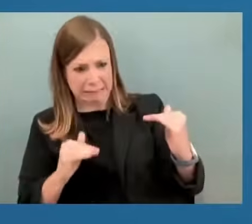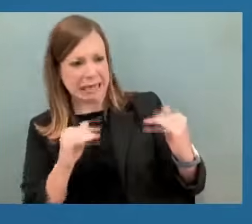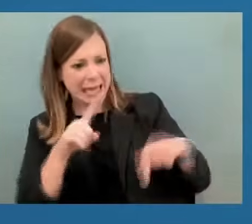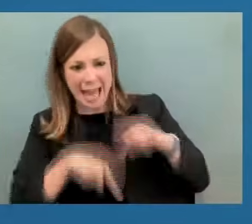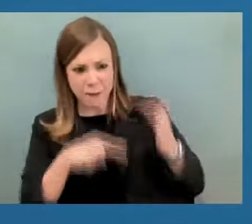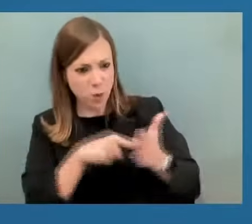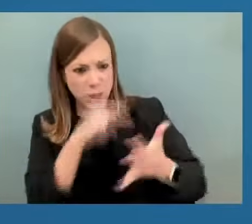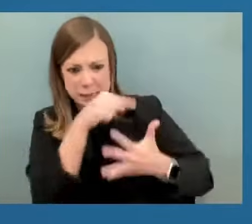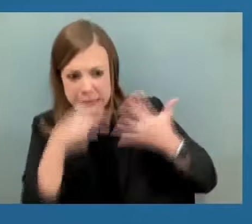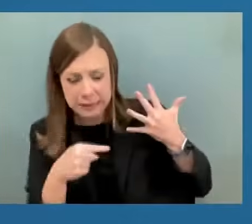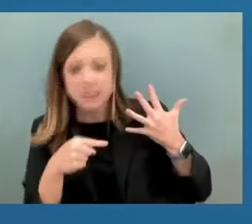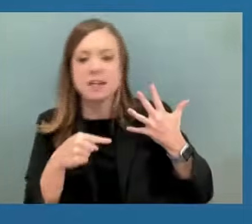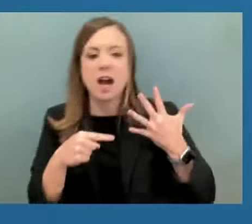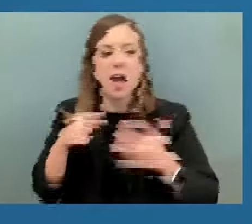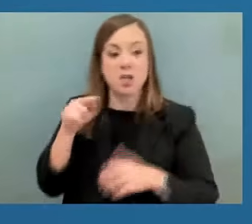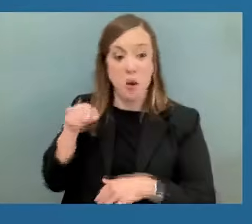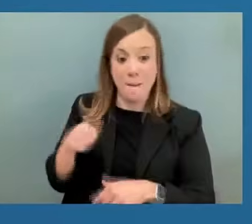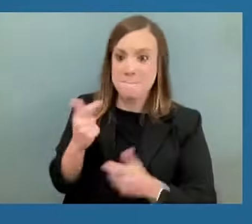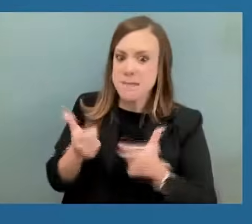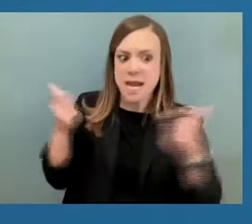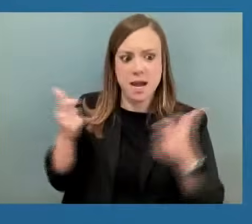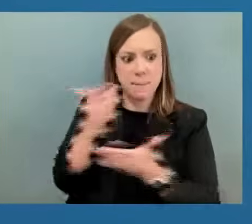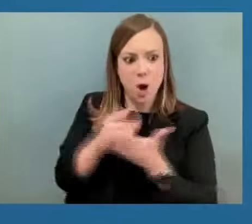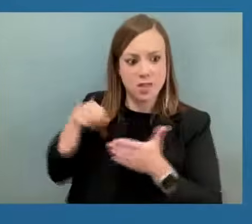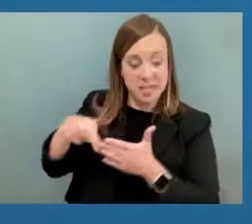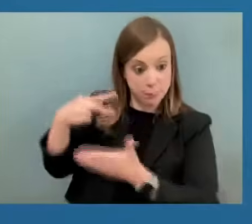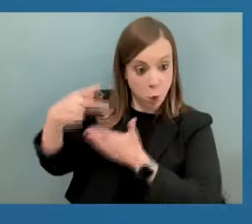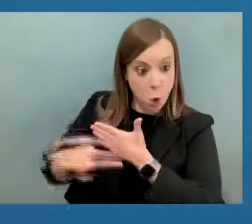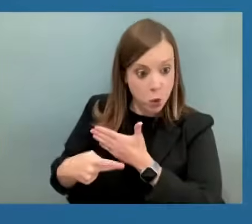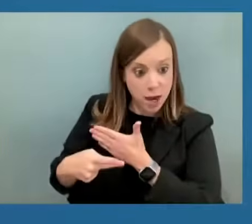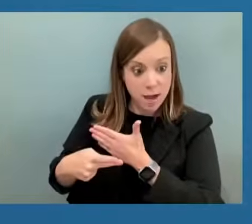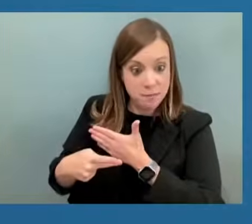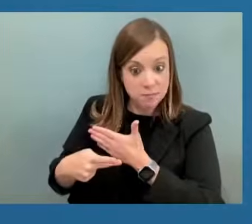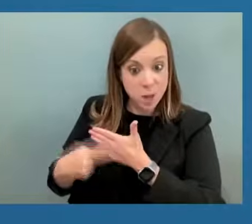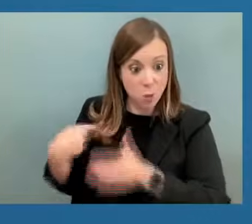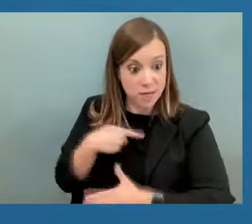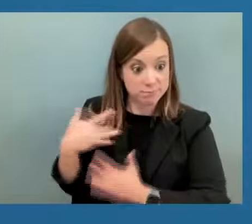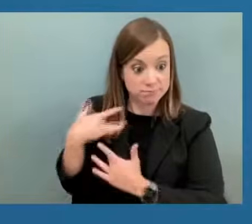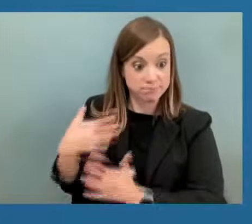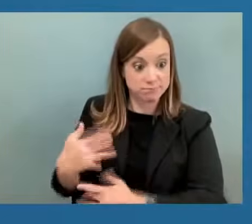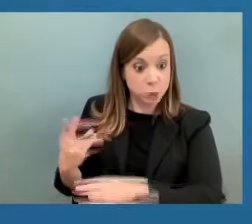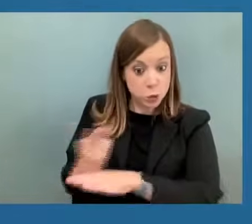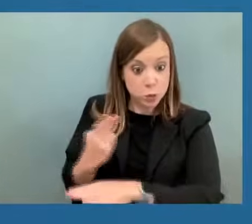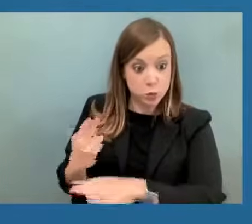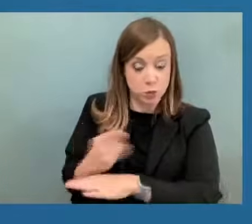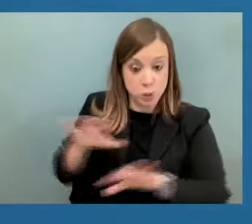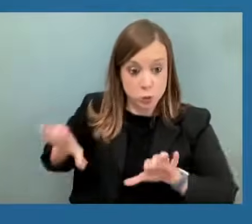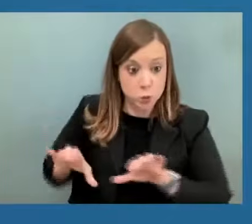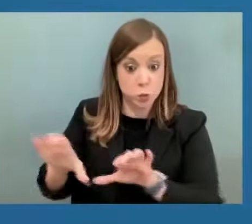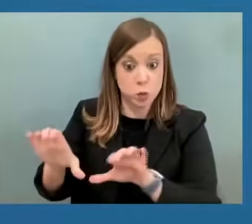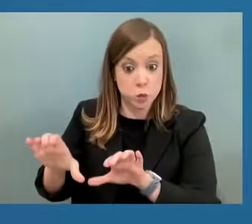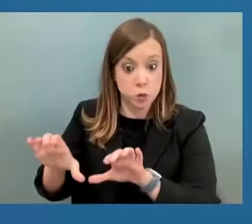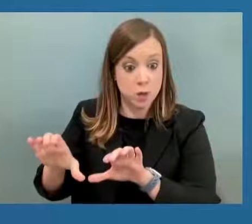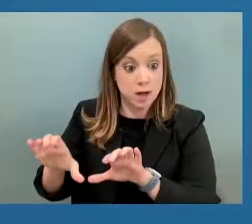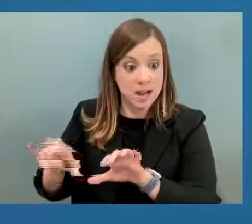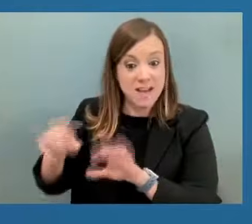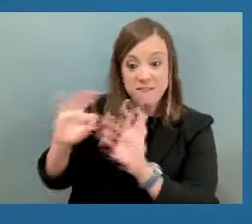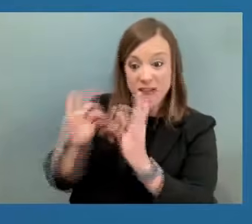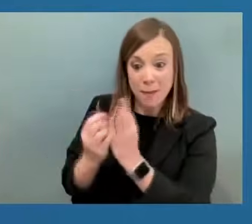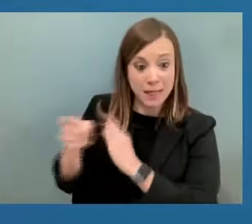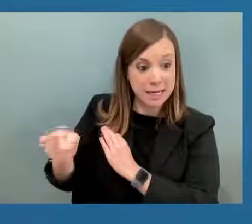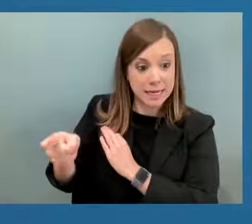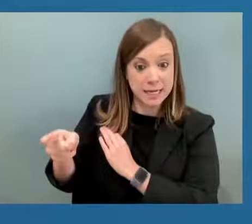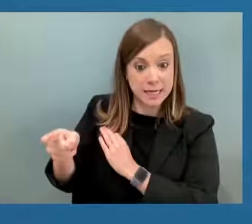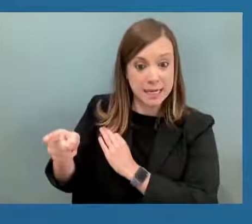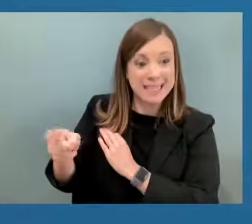part of that program that gets used and has been used over 1,000 times, families just